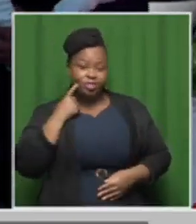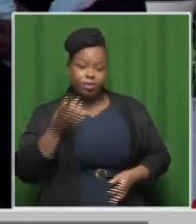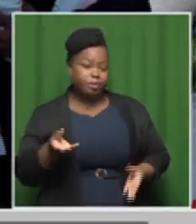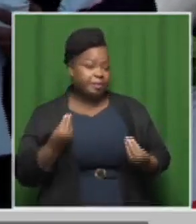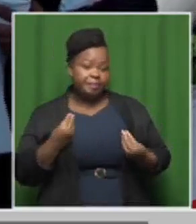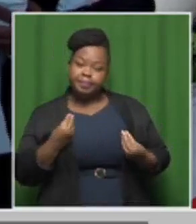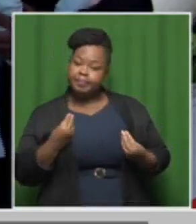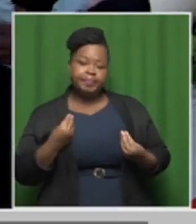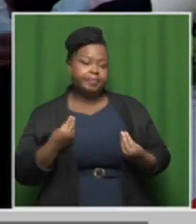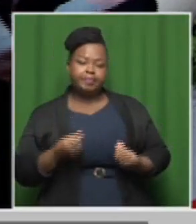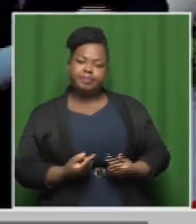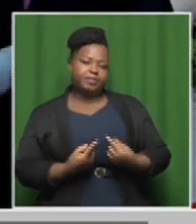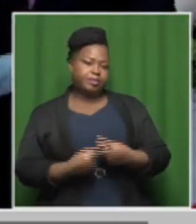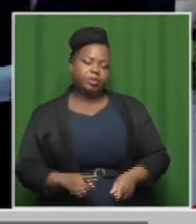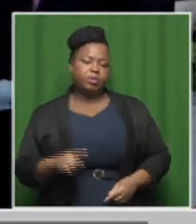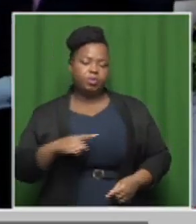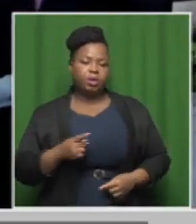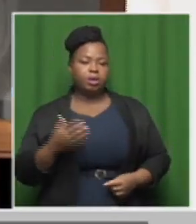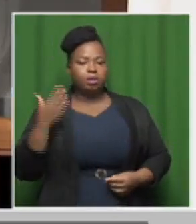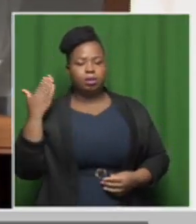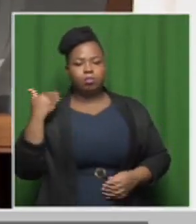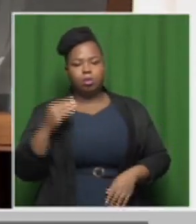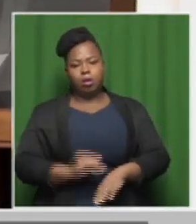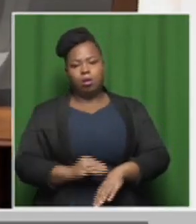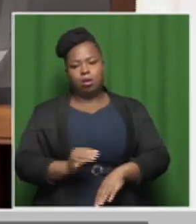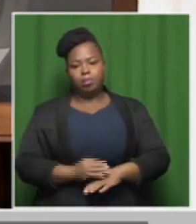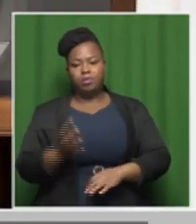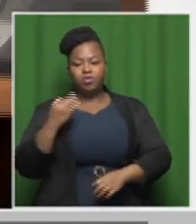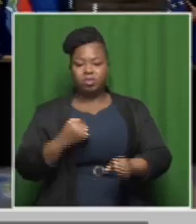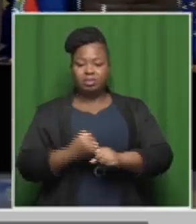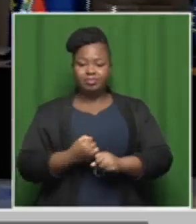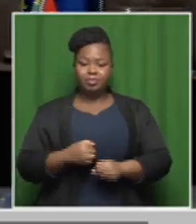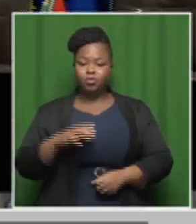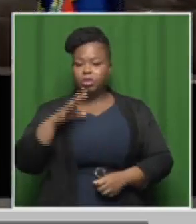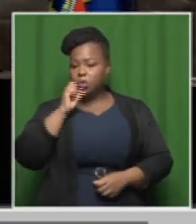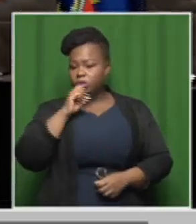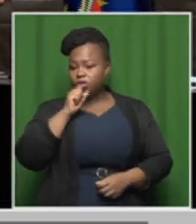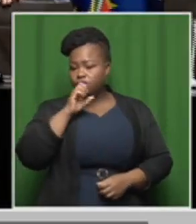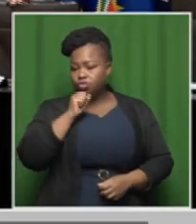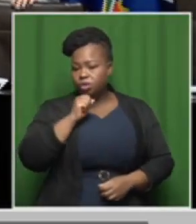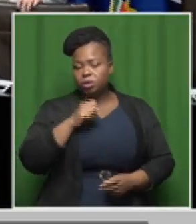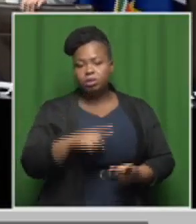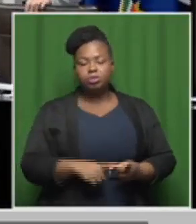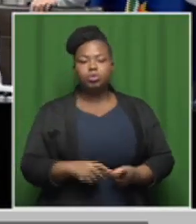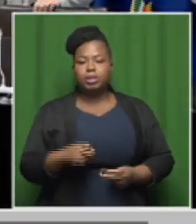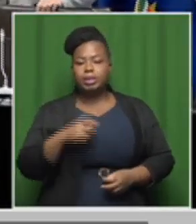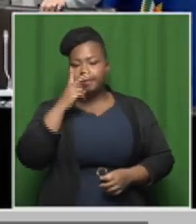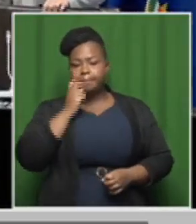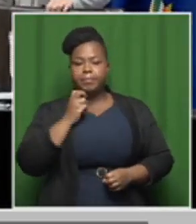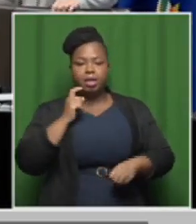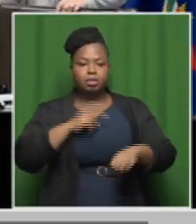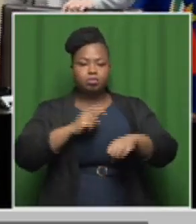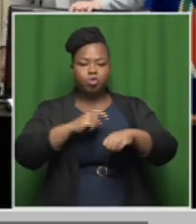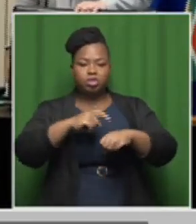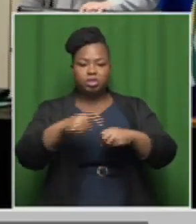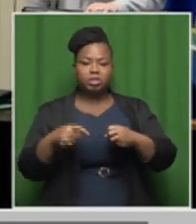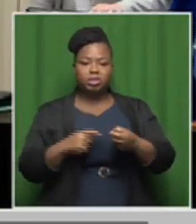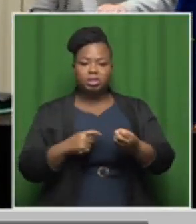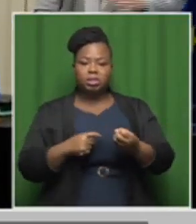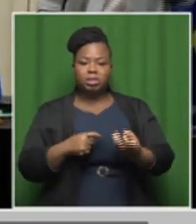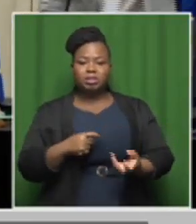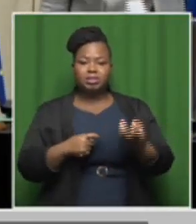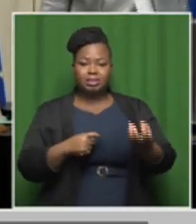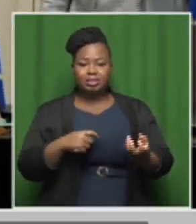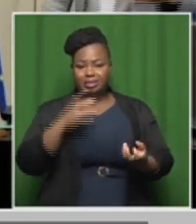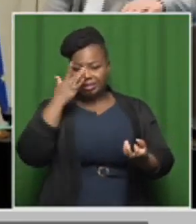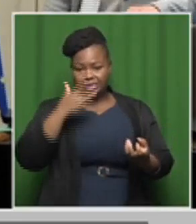it. For example, we've had a lot of problems over the years with our citrus, with black spot disease, and many say